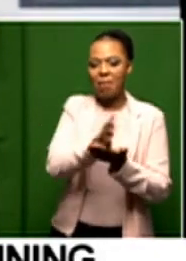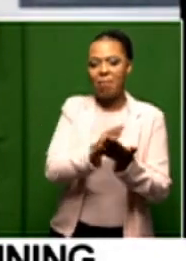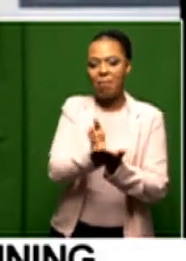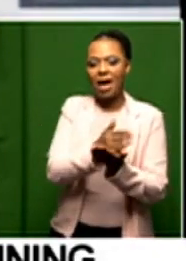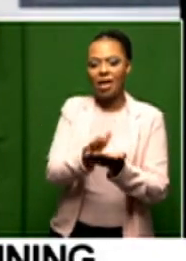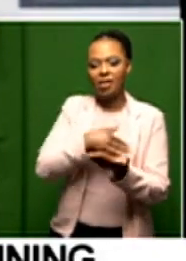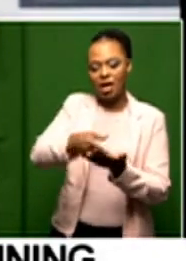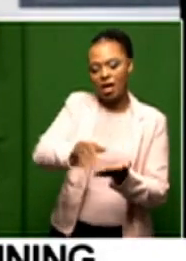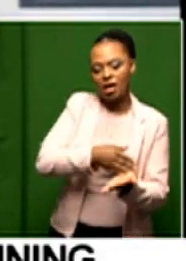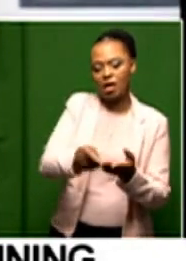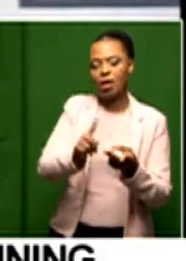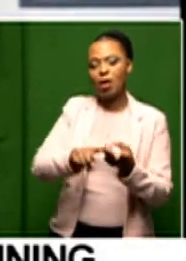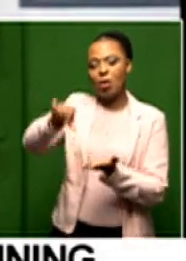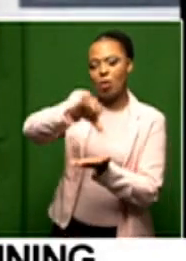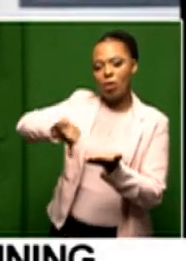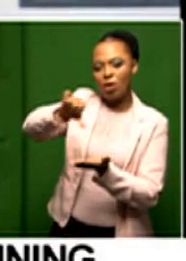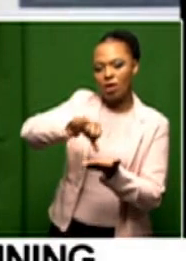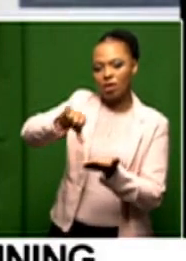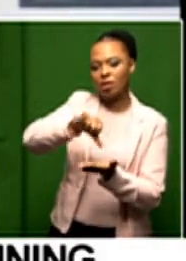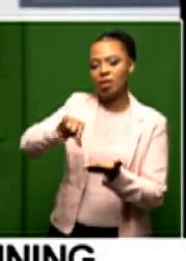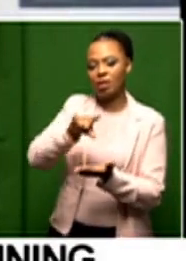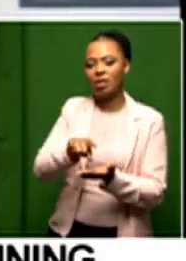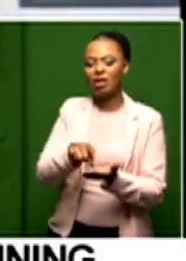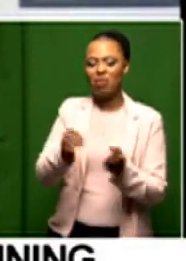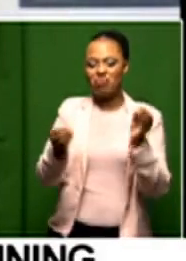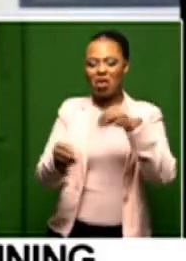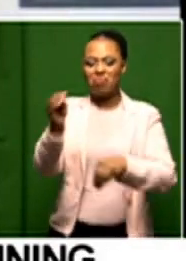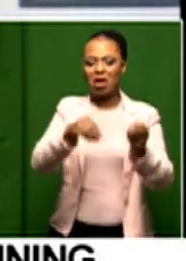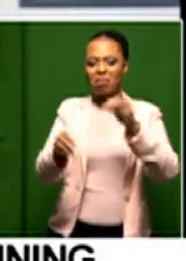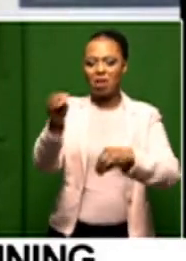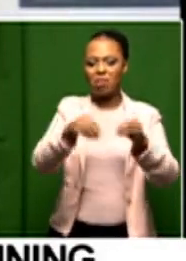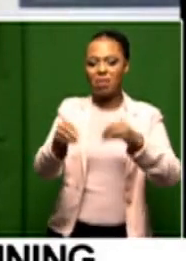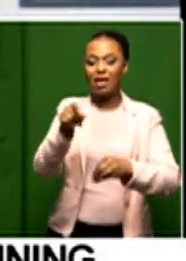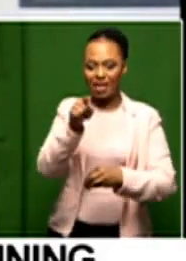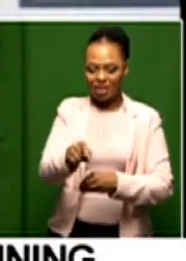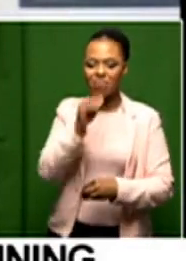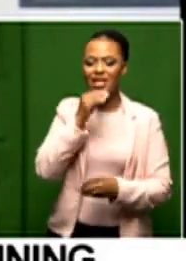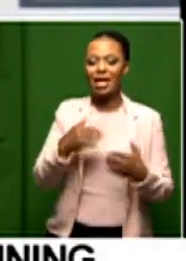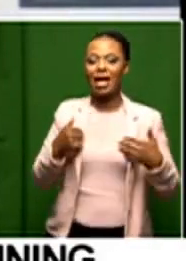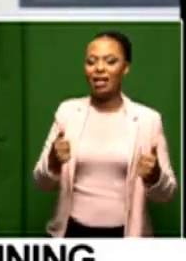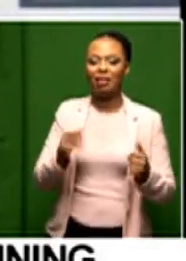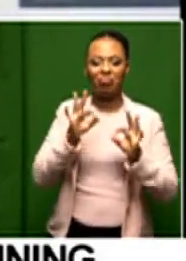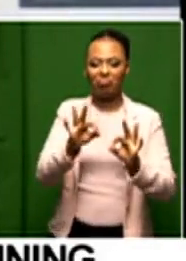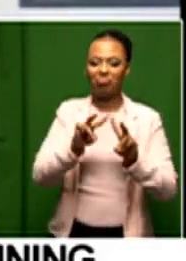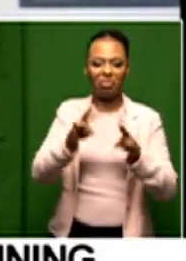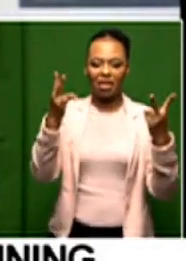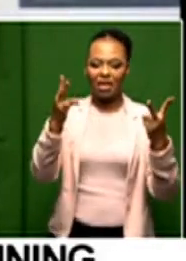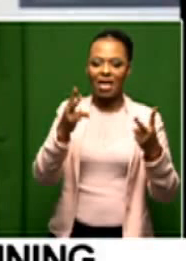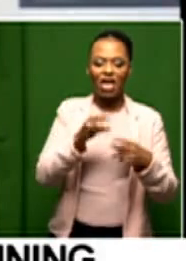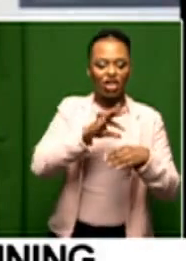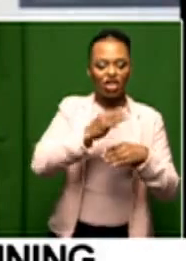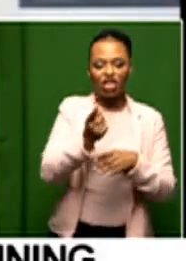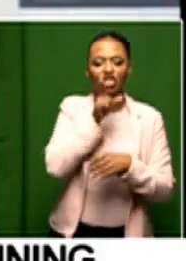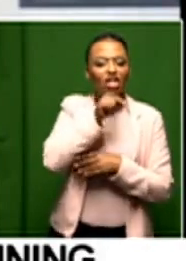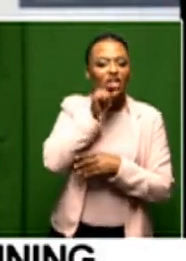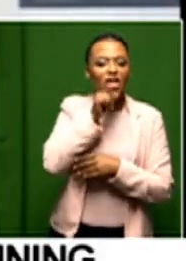oil, it is the salt, it is all the things that then add up and make the meal unhealthy. So chicken in itself is not unhealthy,